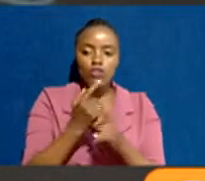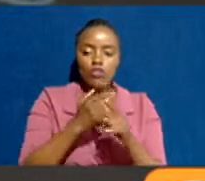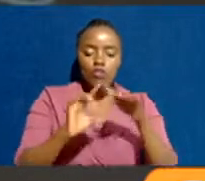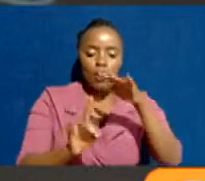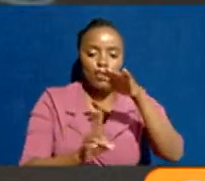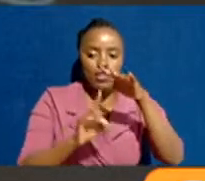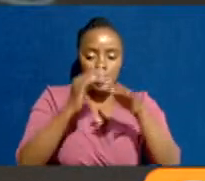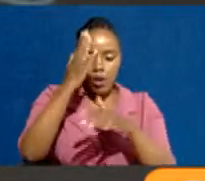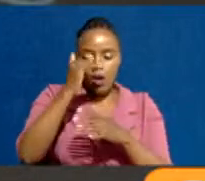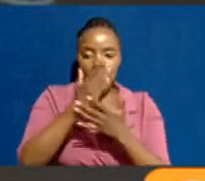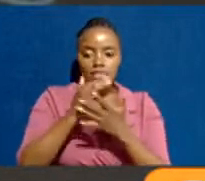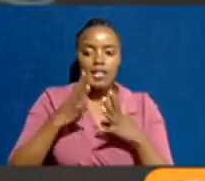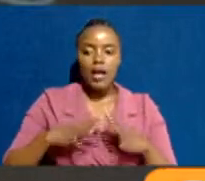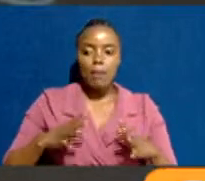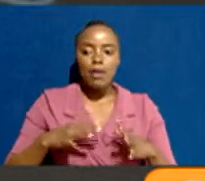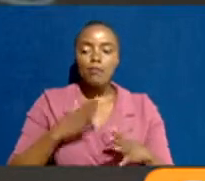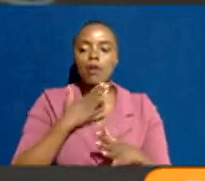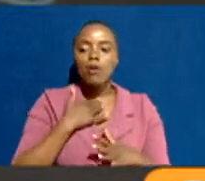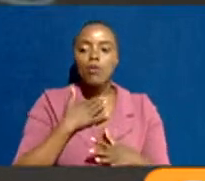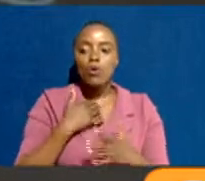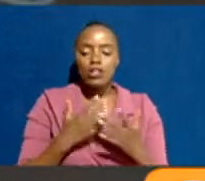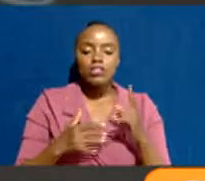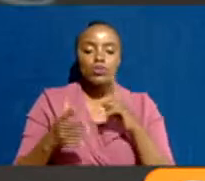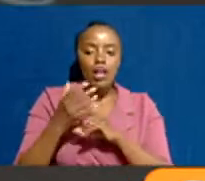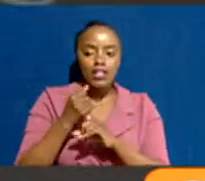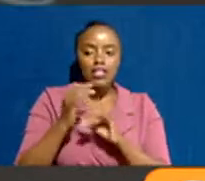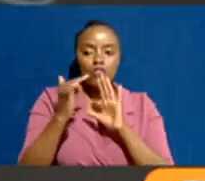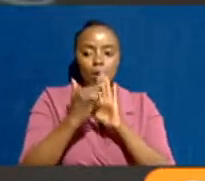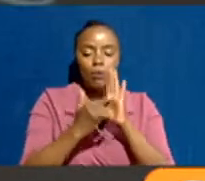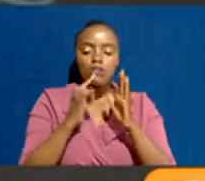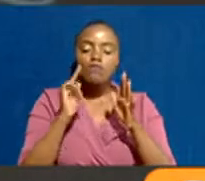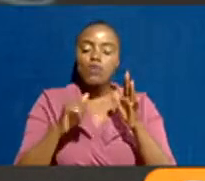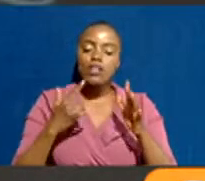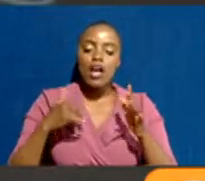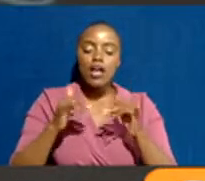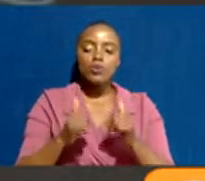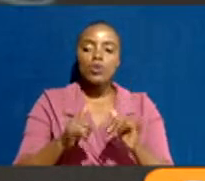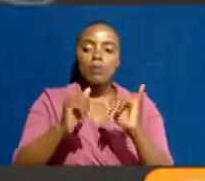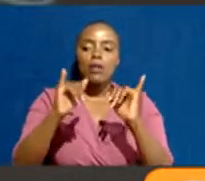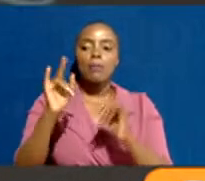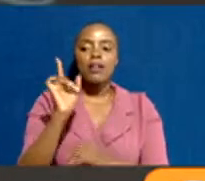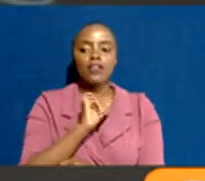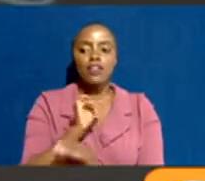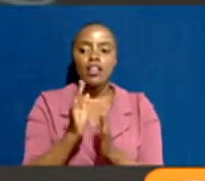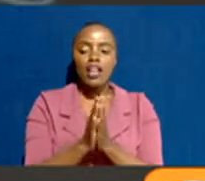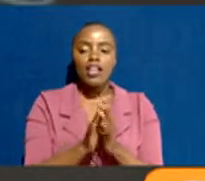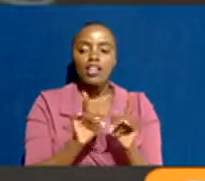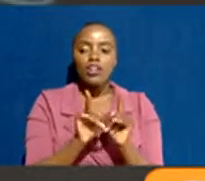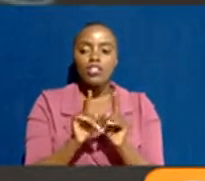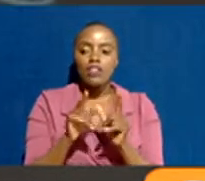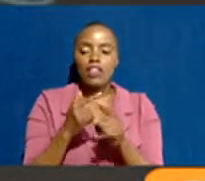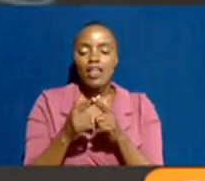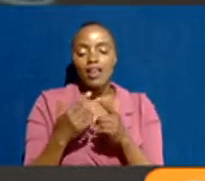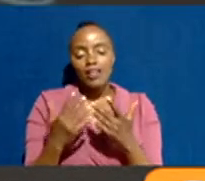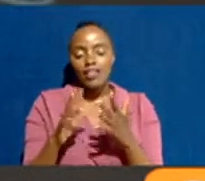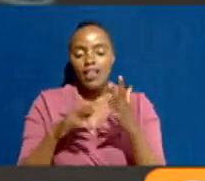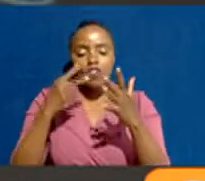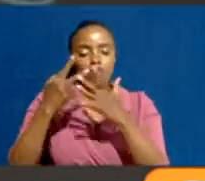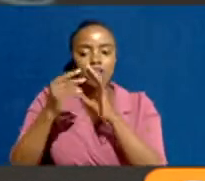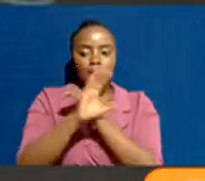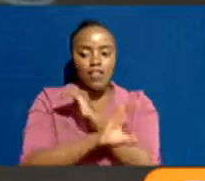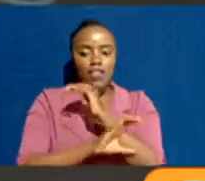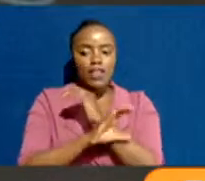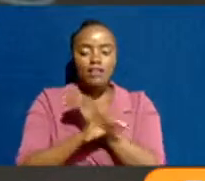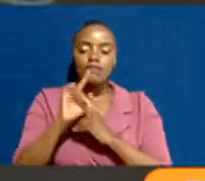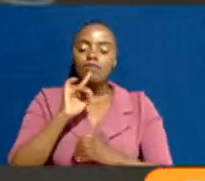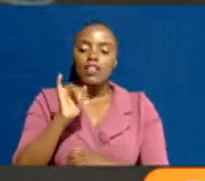because some people wanted to score some points and say we implemented, and they let the country down. Having